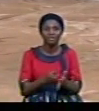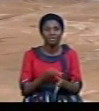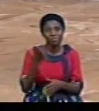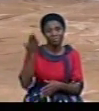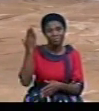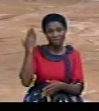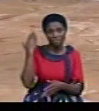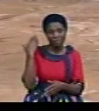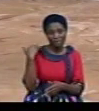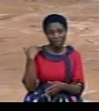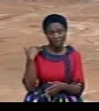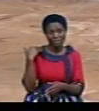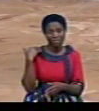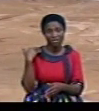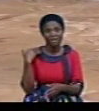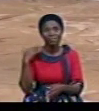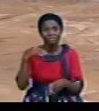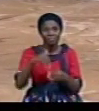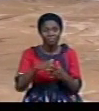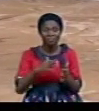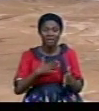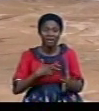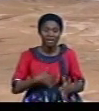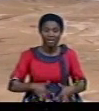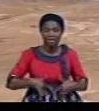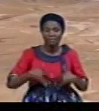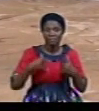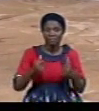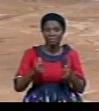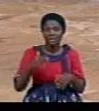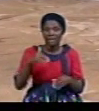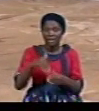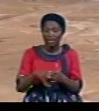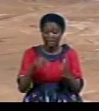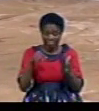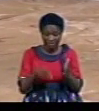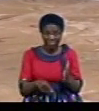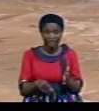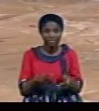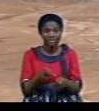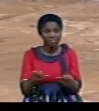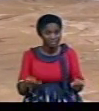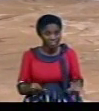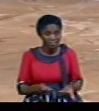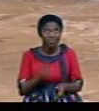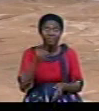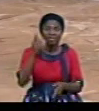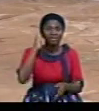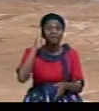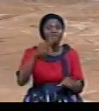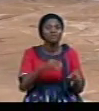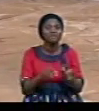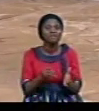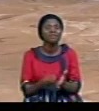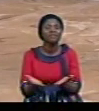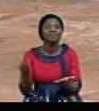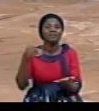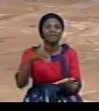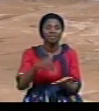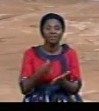has done it before in my life in this place he will do it again